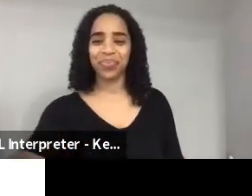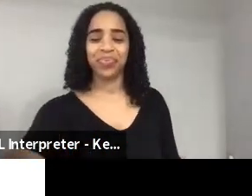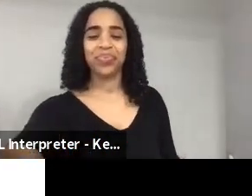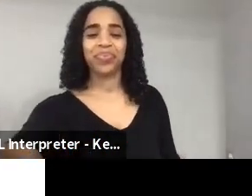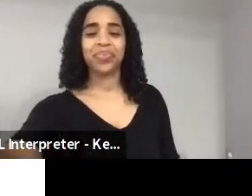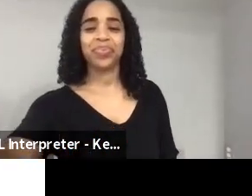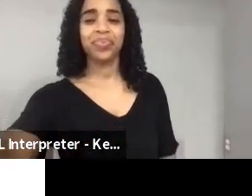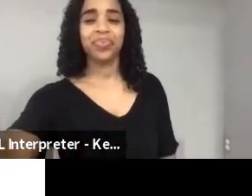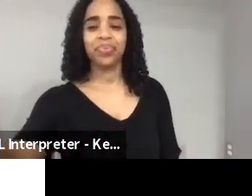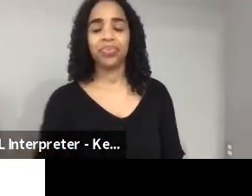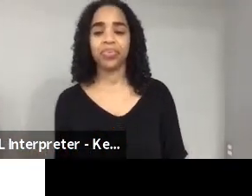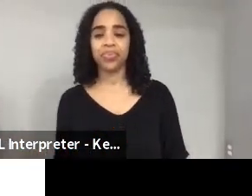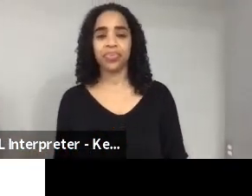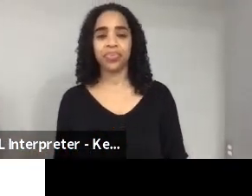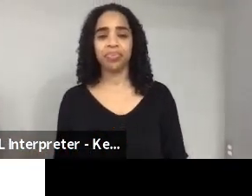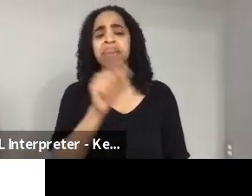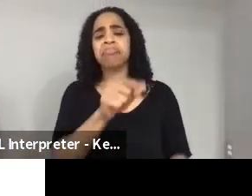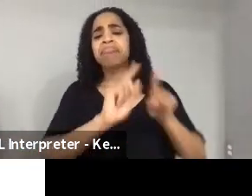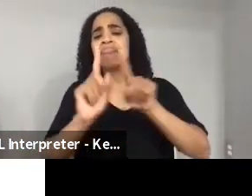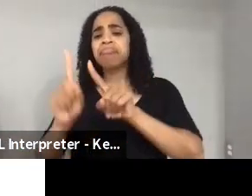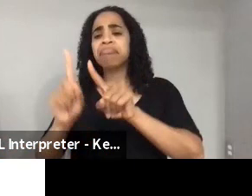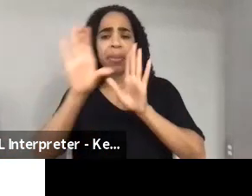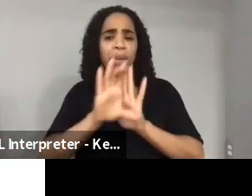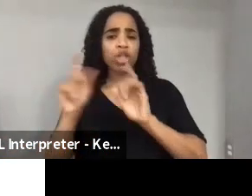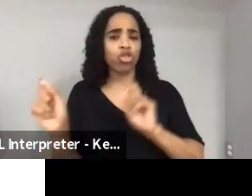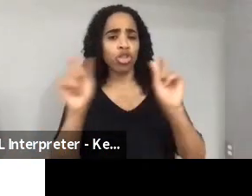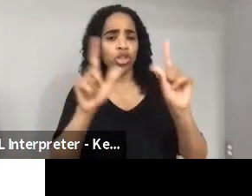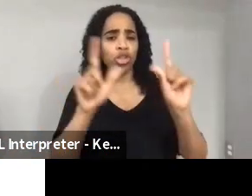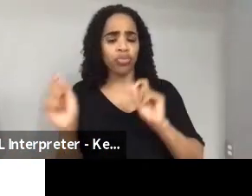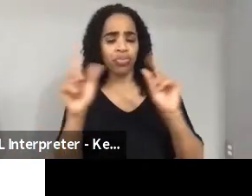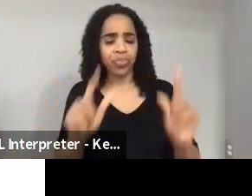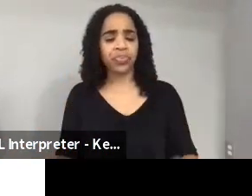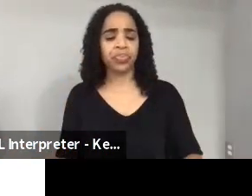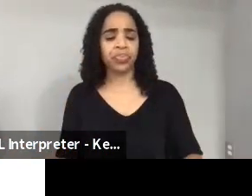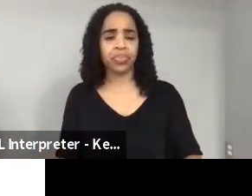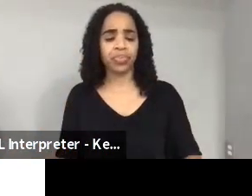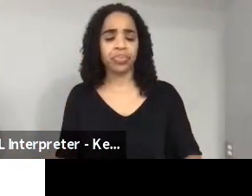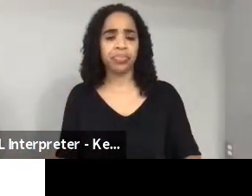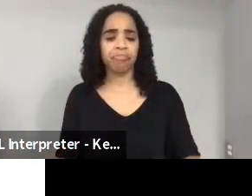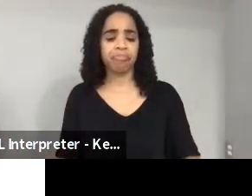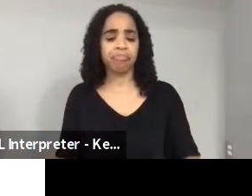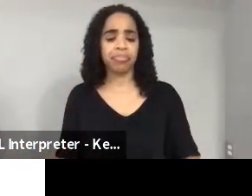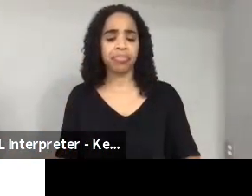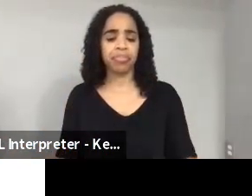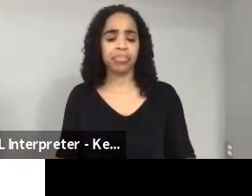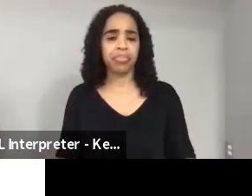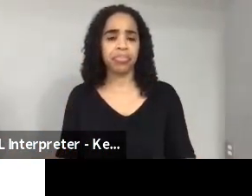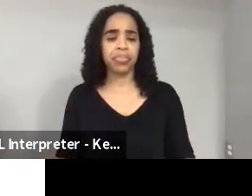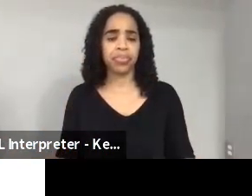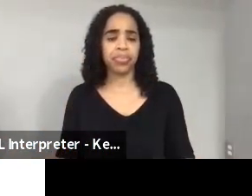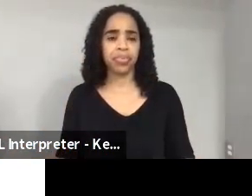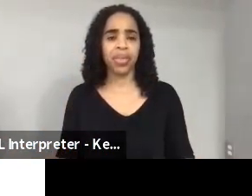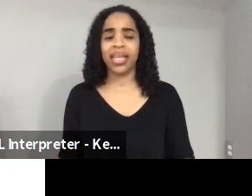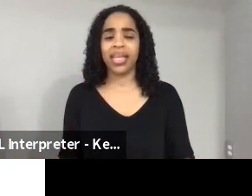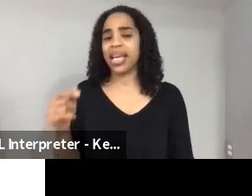So these are just some pictures. First of all, I should tell you that I got a PowerPoint from